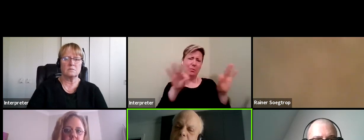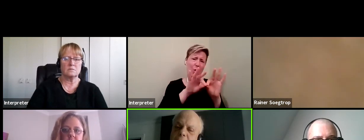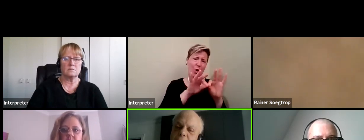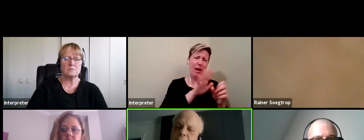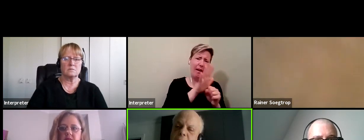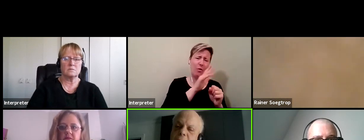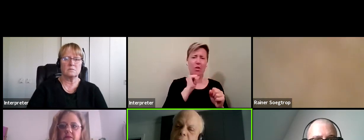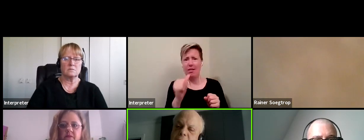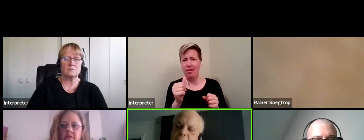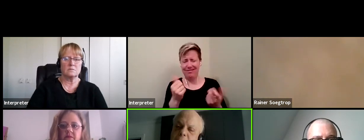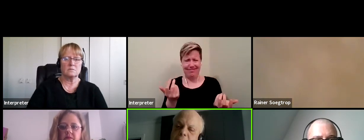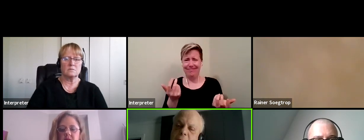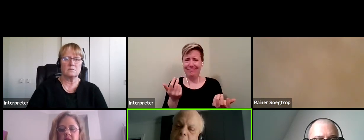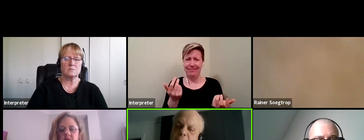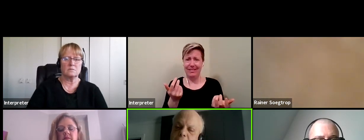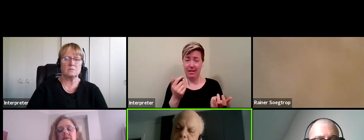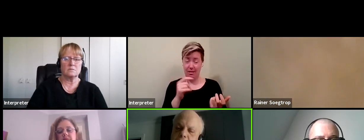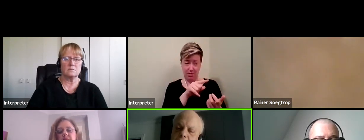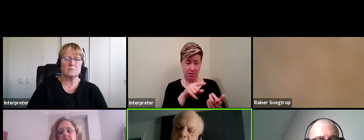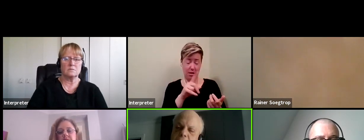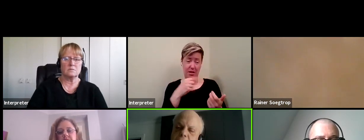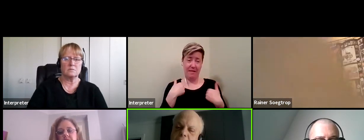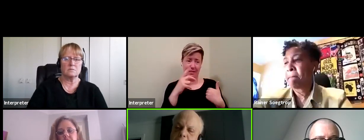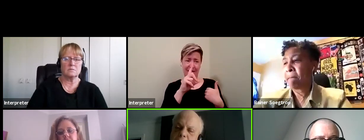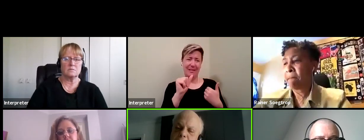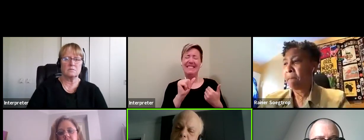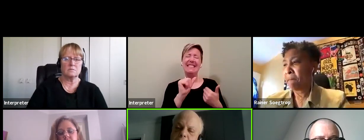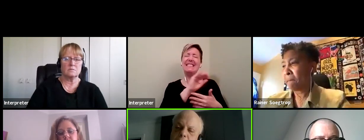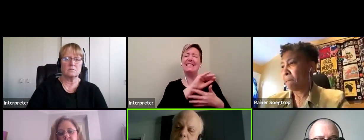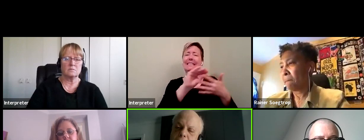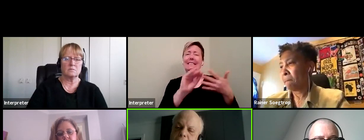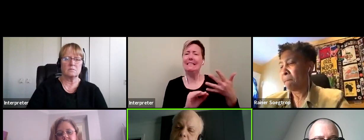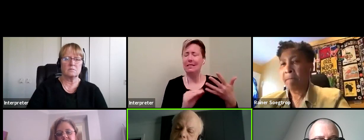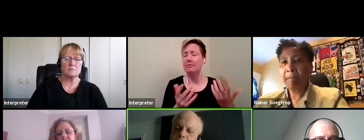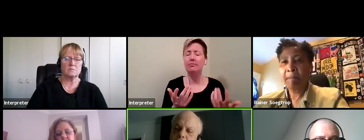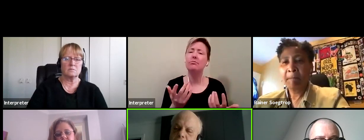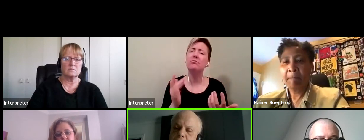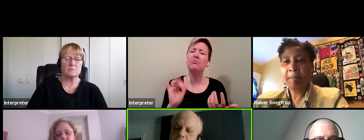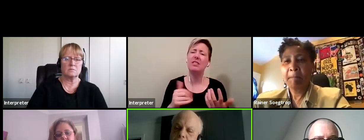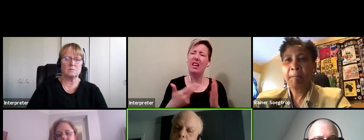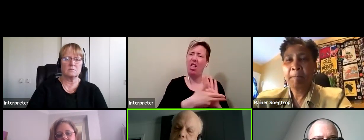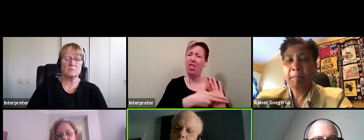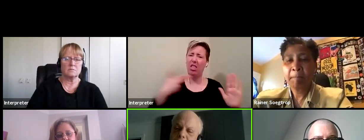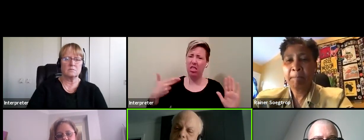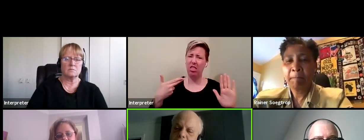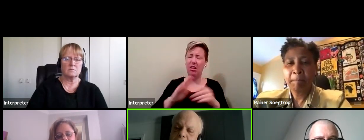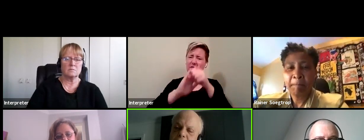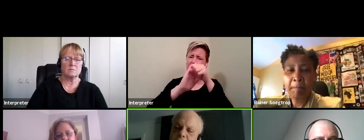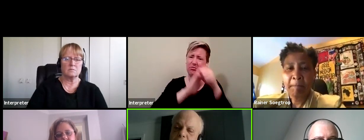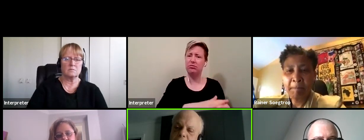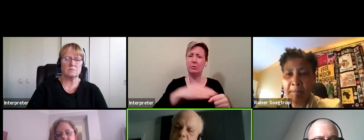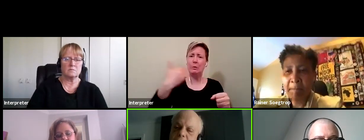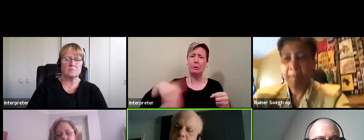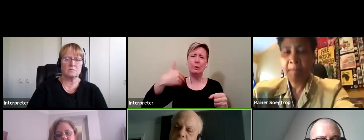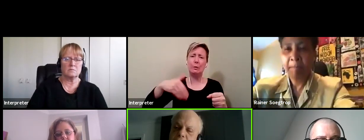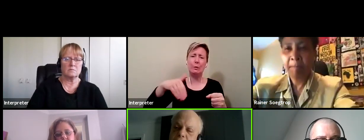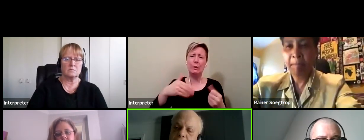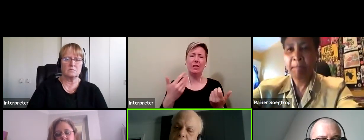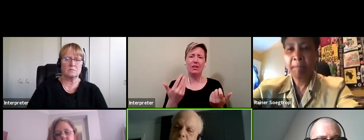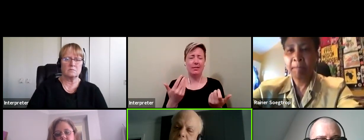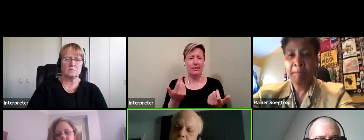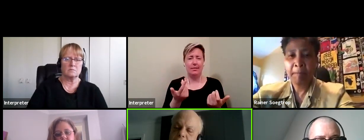good because they have a disability. Those kind of stereotypes about our lives have no place in any